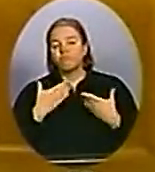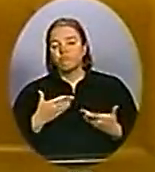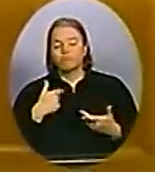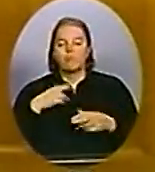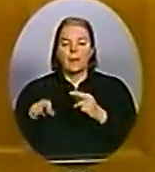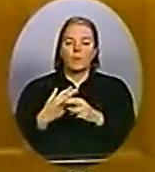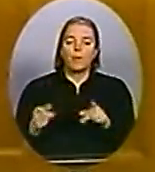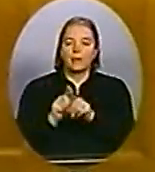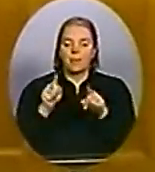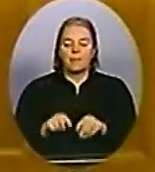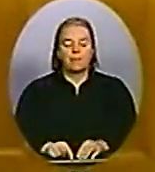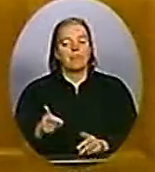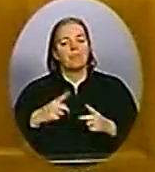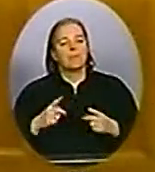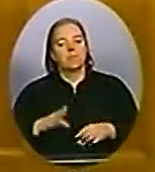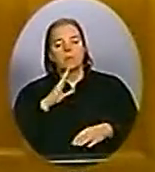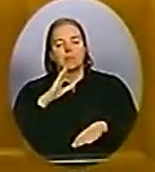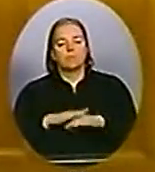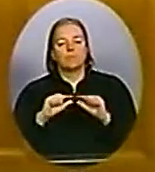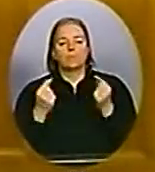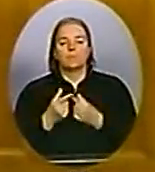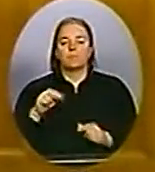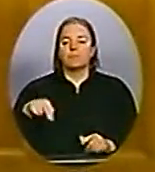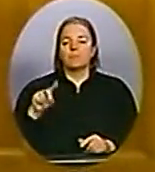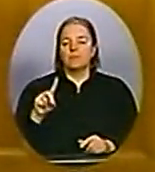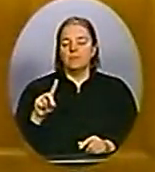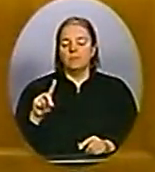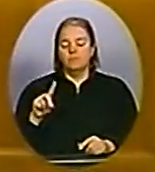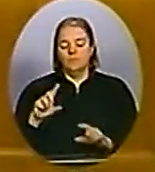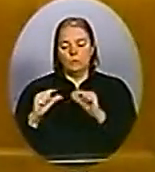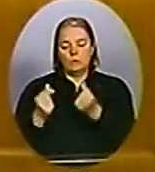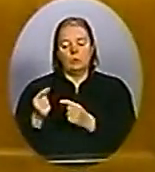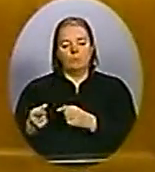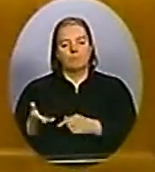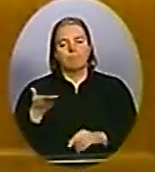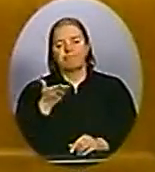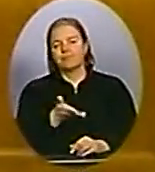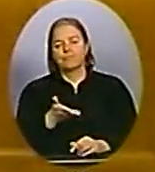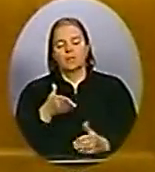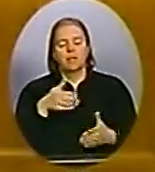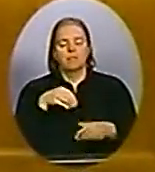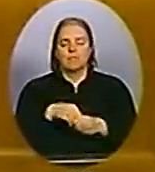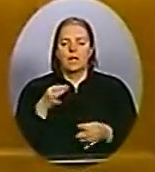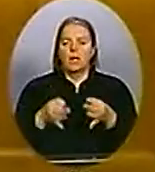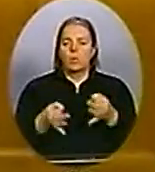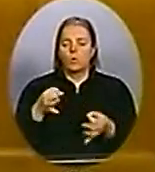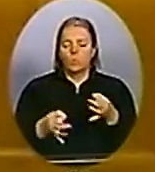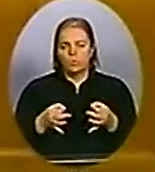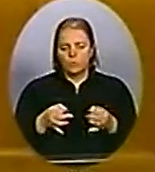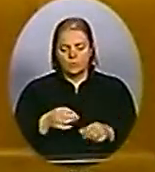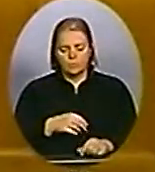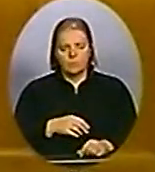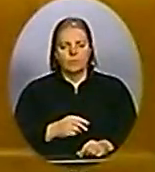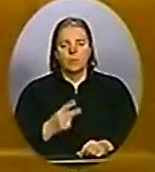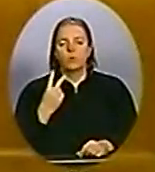NDP front group, which is bringing this case. Of course, two of the leading financiers of the whole operation are one Cup W,